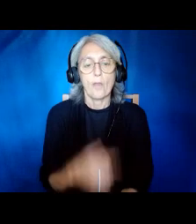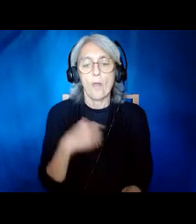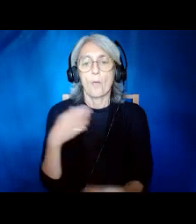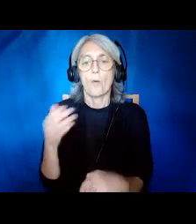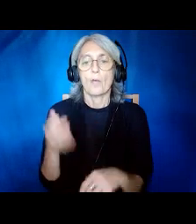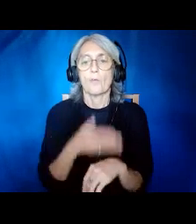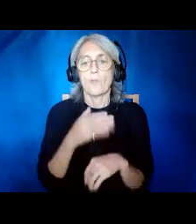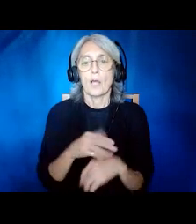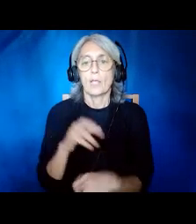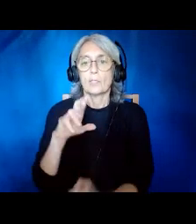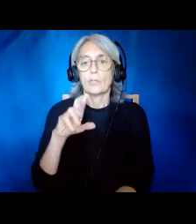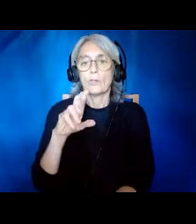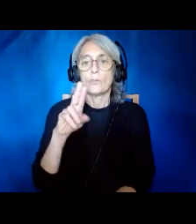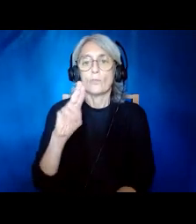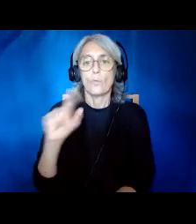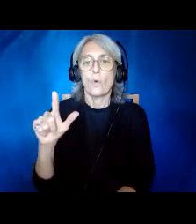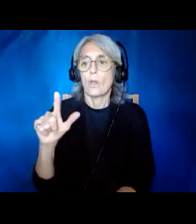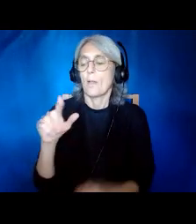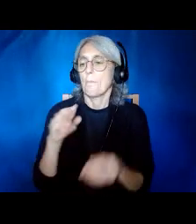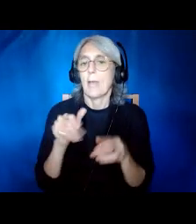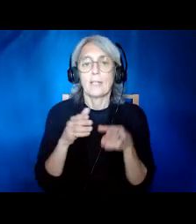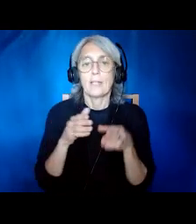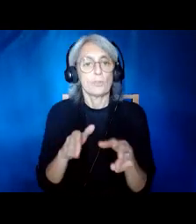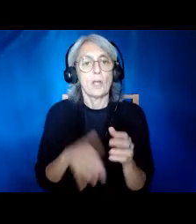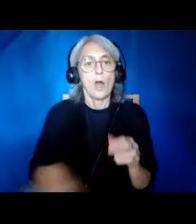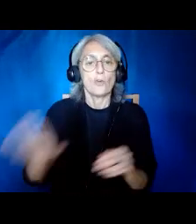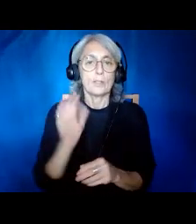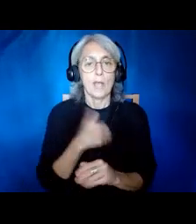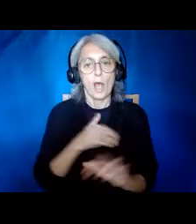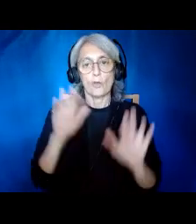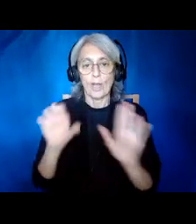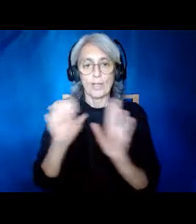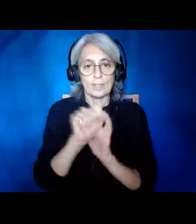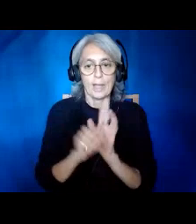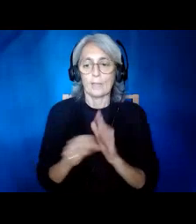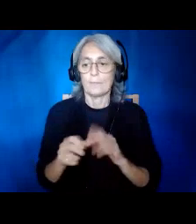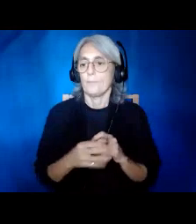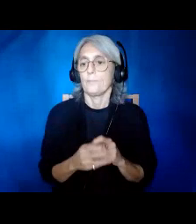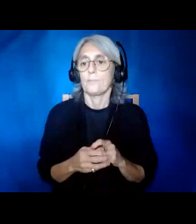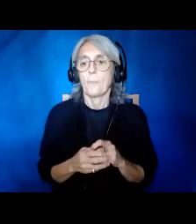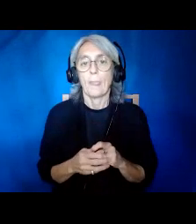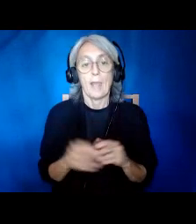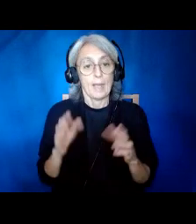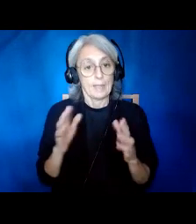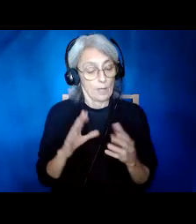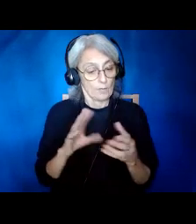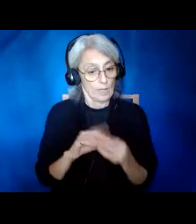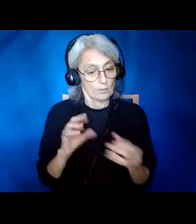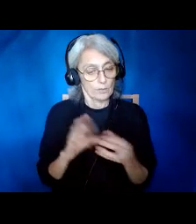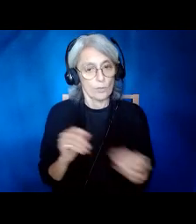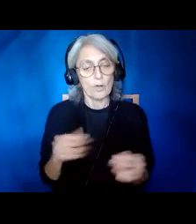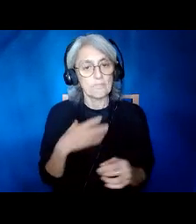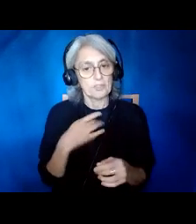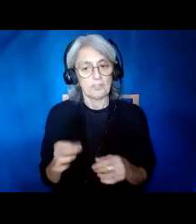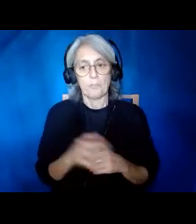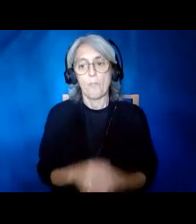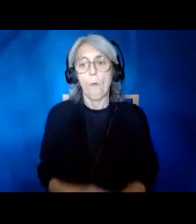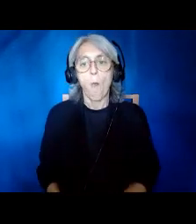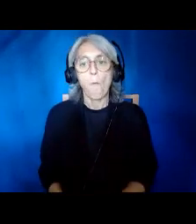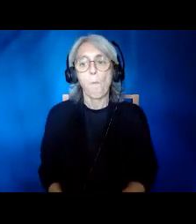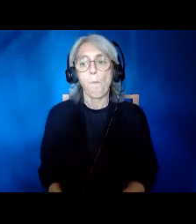Street across our great state. The story of this downtown is particularly compelling. Our investment is